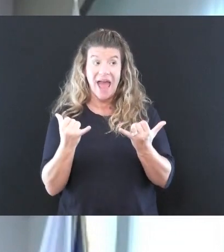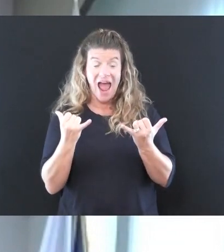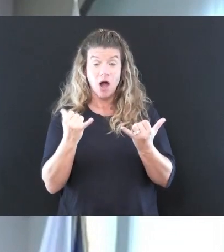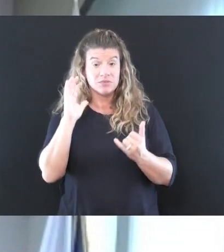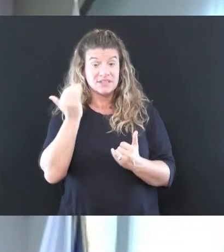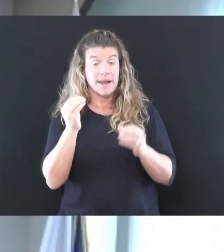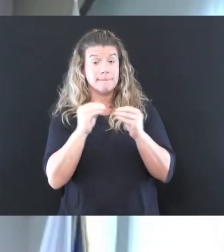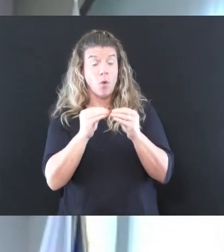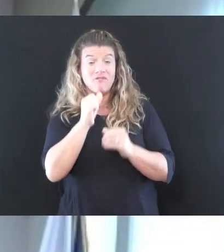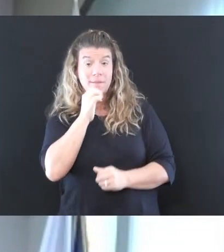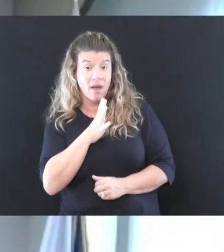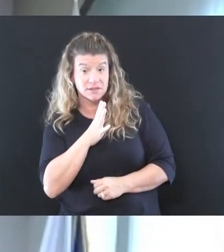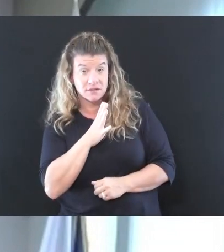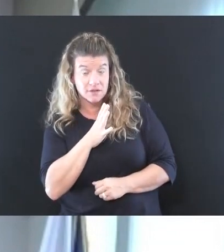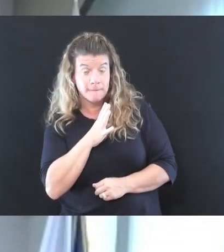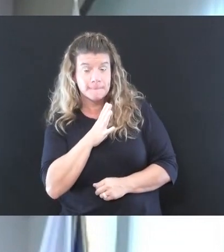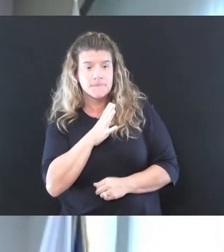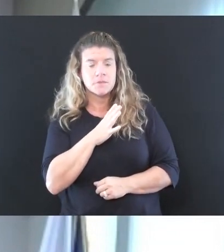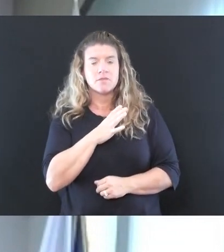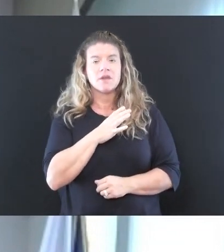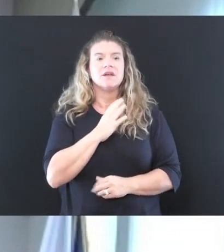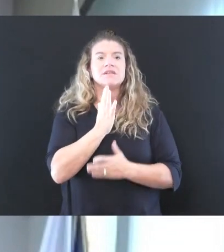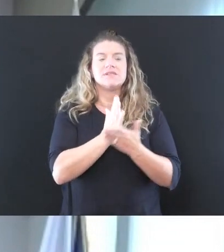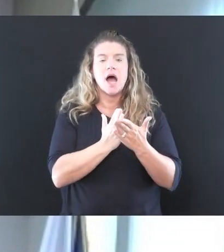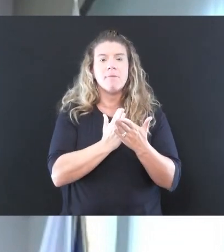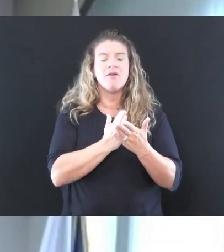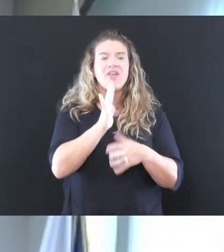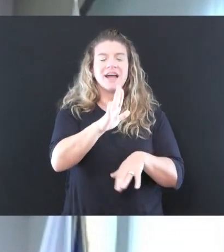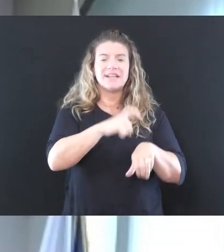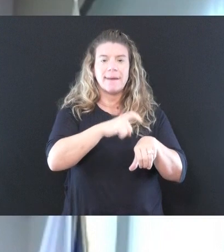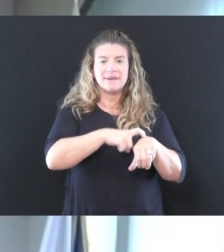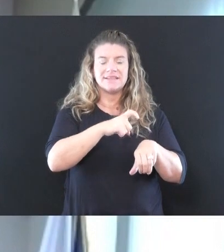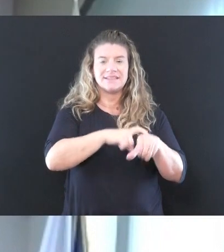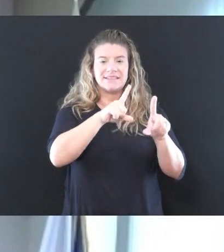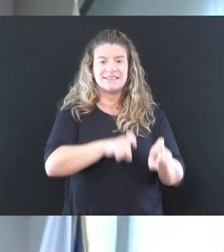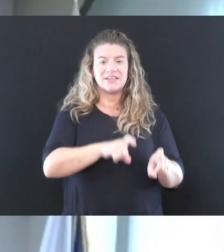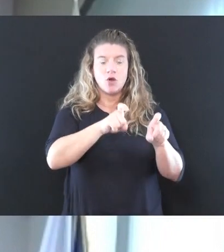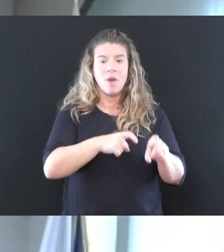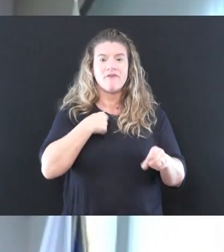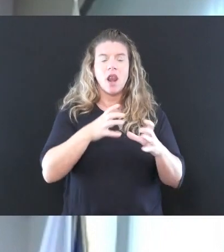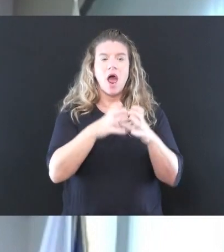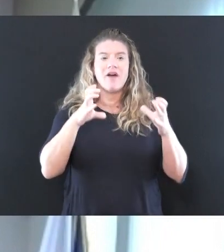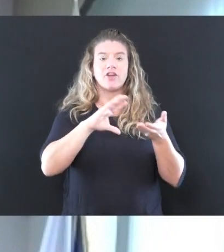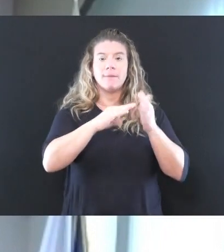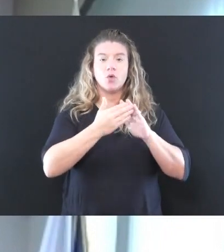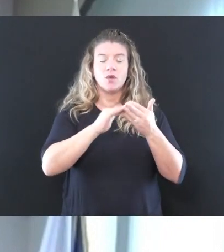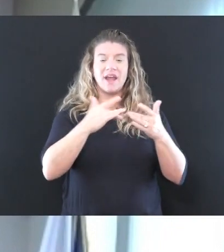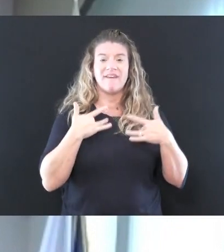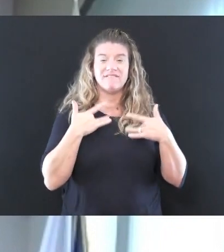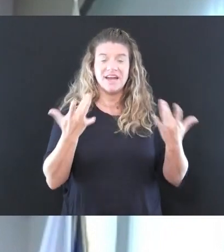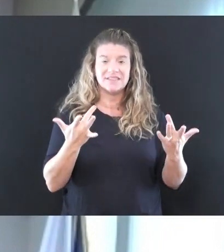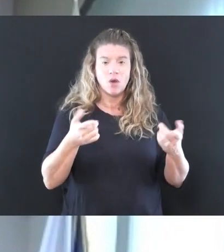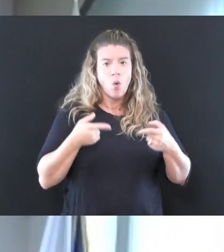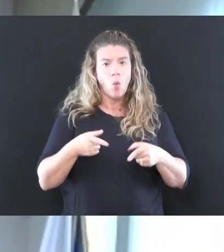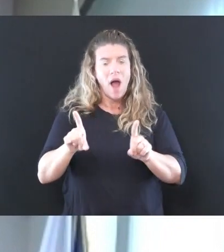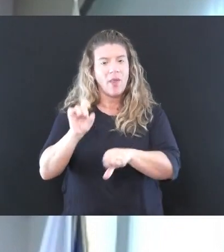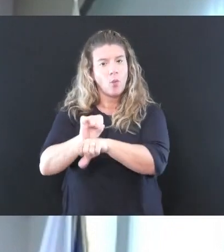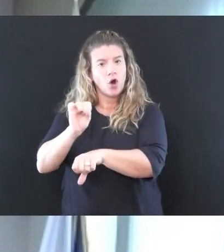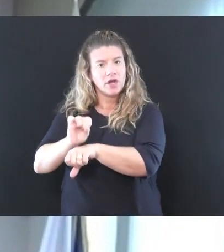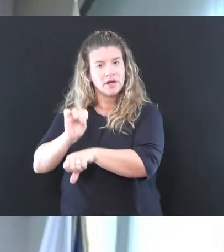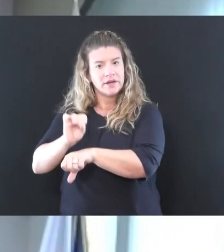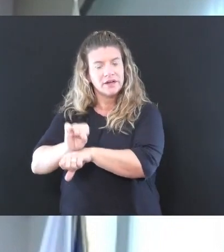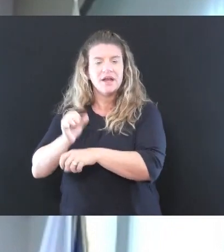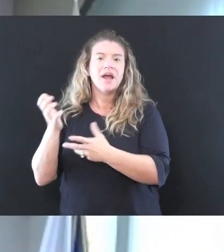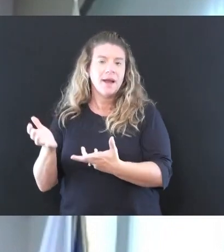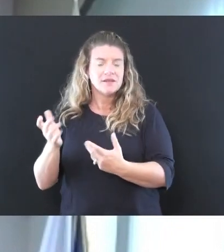tested. We have had some issues with the timing of being tested. You know, we do have a lot of community events. A lot of people are at work during the time, but